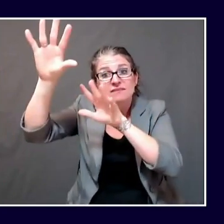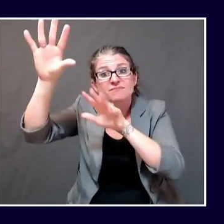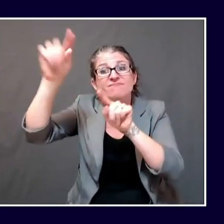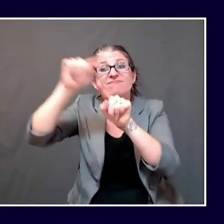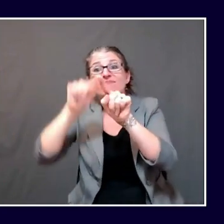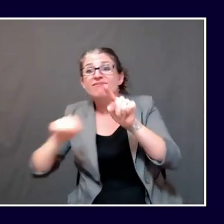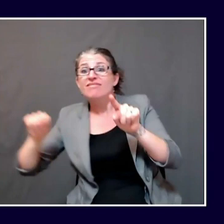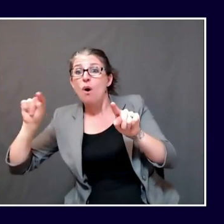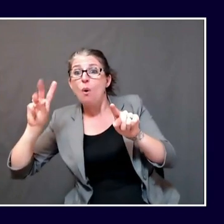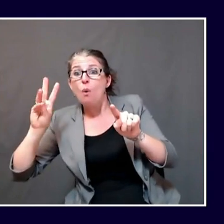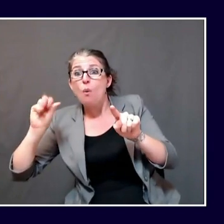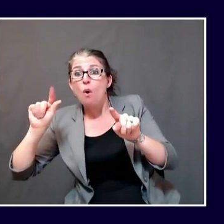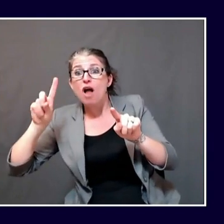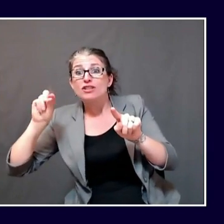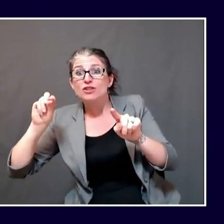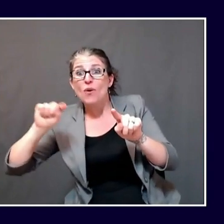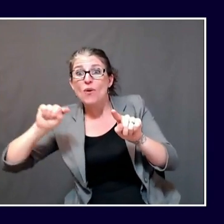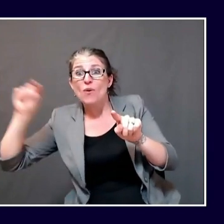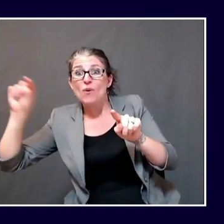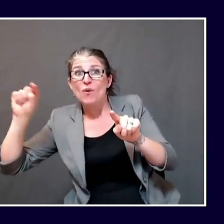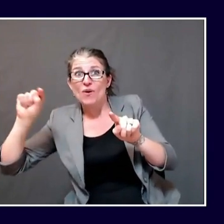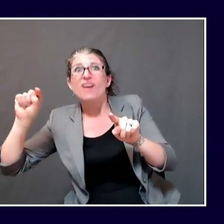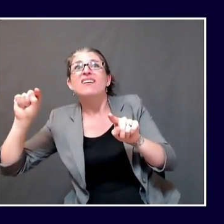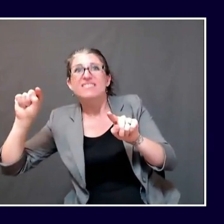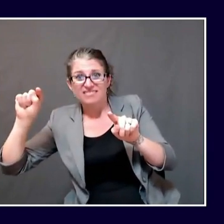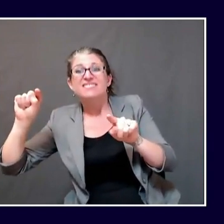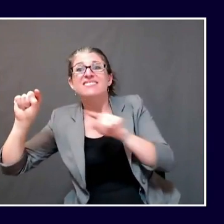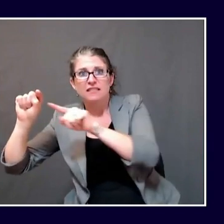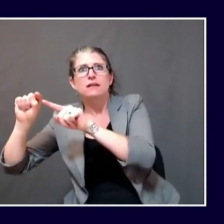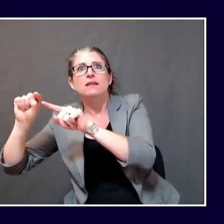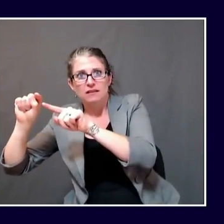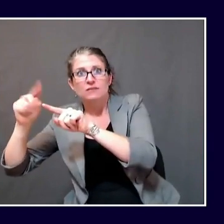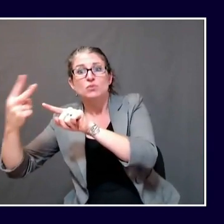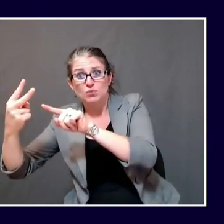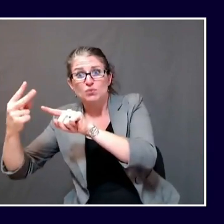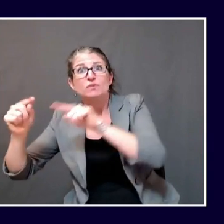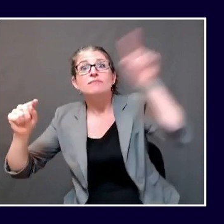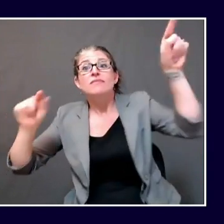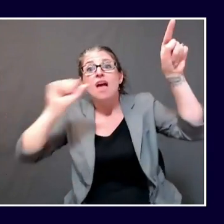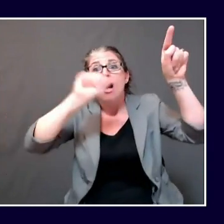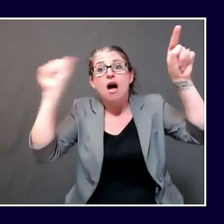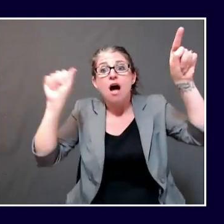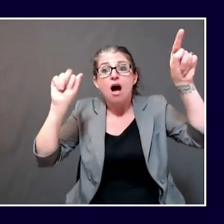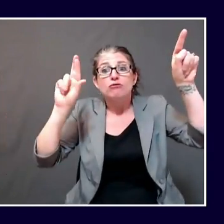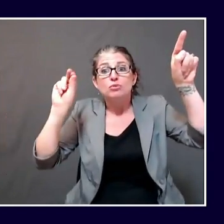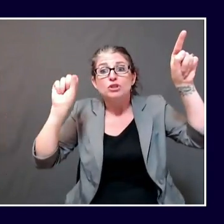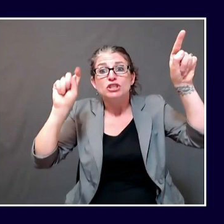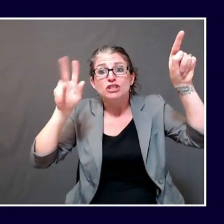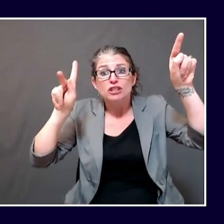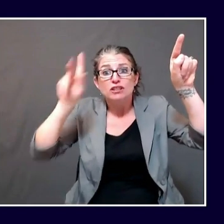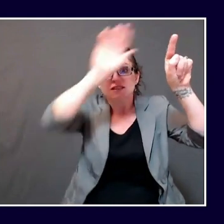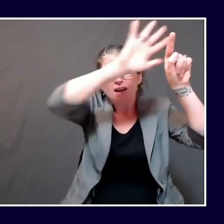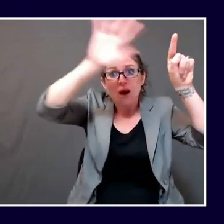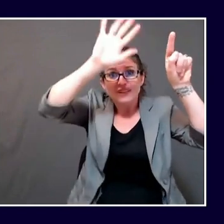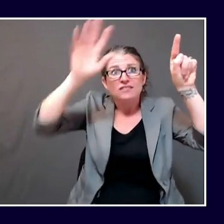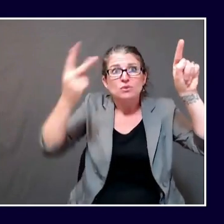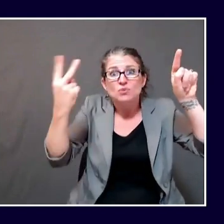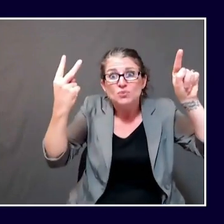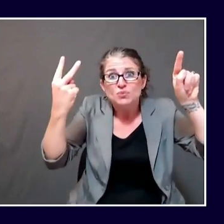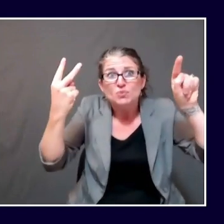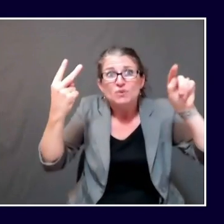previously there had been few cases in those counties, we are now starting to see an uptick. Now, to be